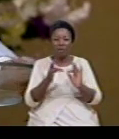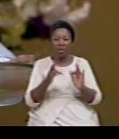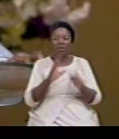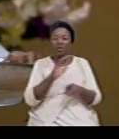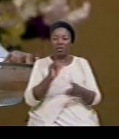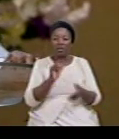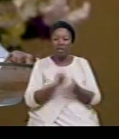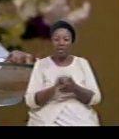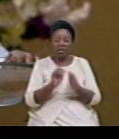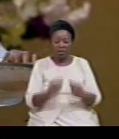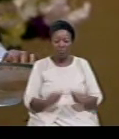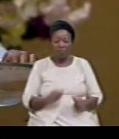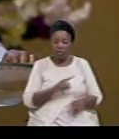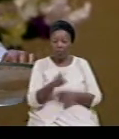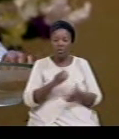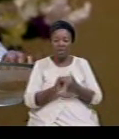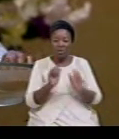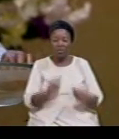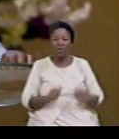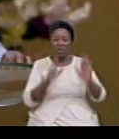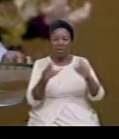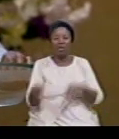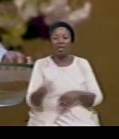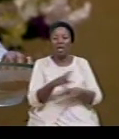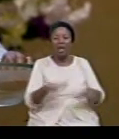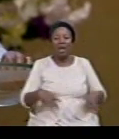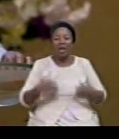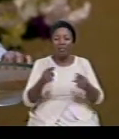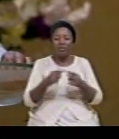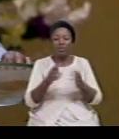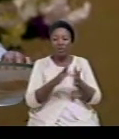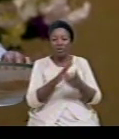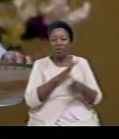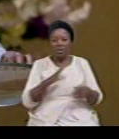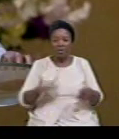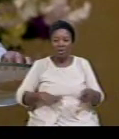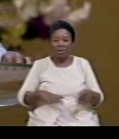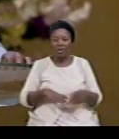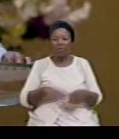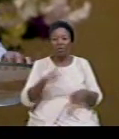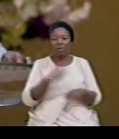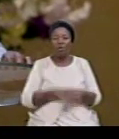Sunday, that is to the 4th of June, coming Sunday,